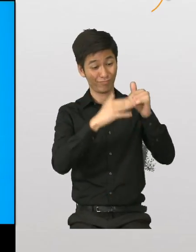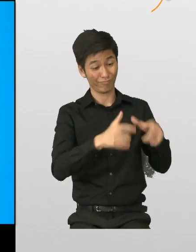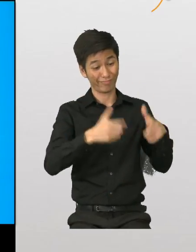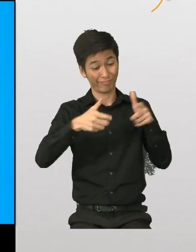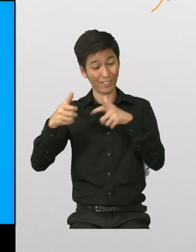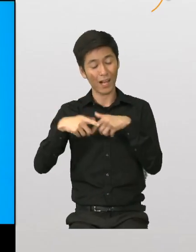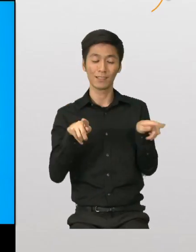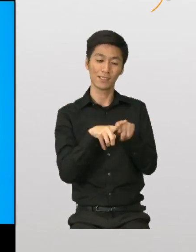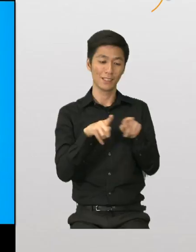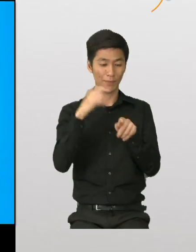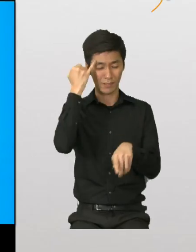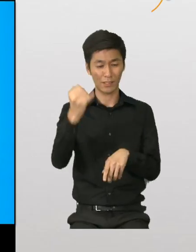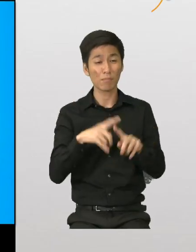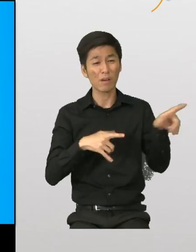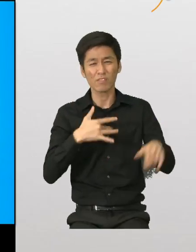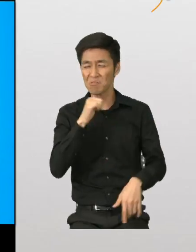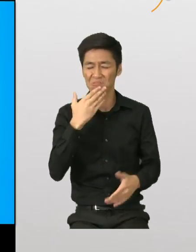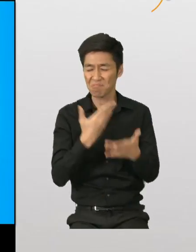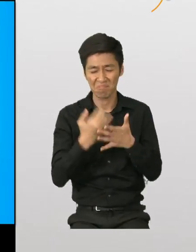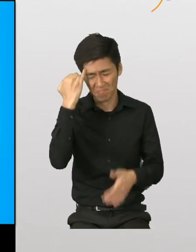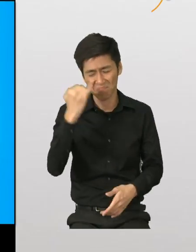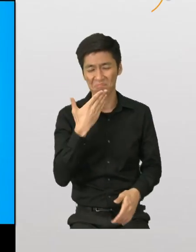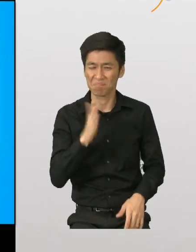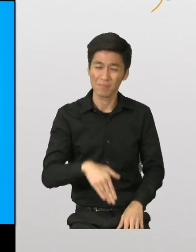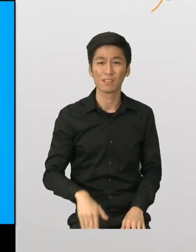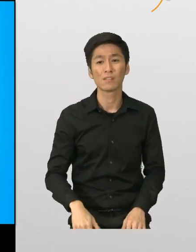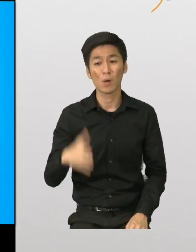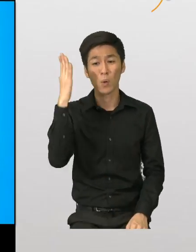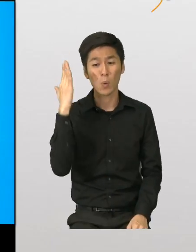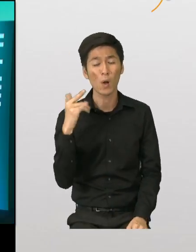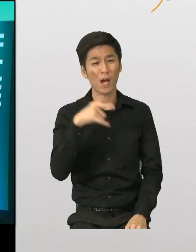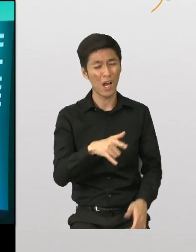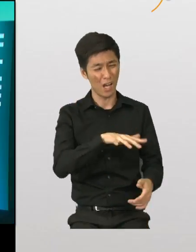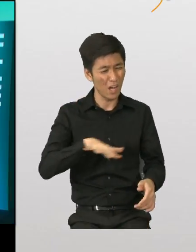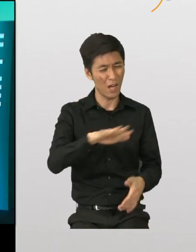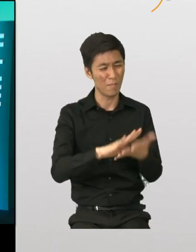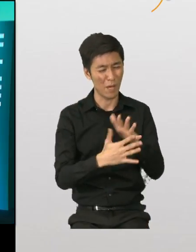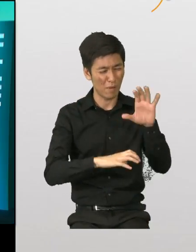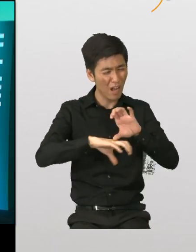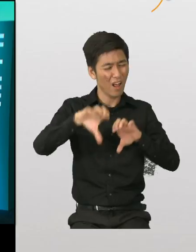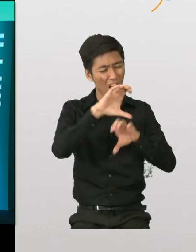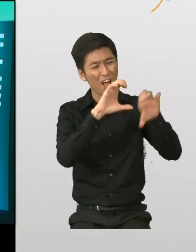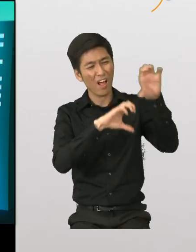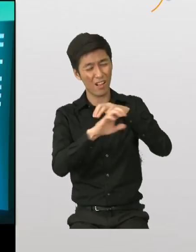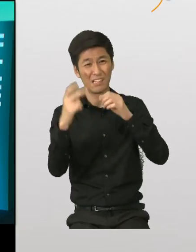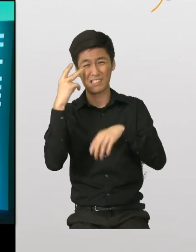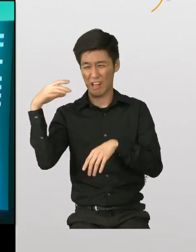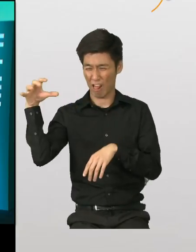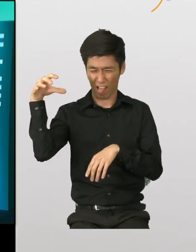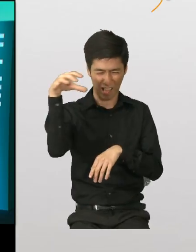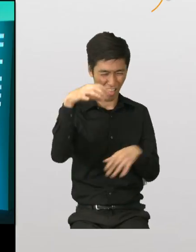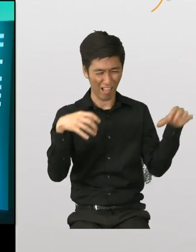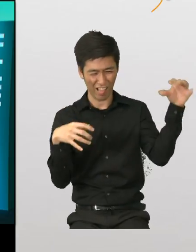think that's a good idea. The towns will become construction sites all over again, with cranes all over the place.